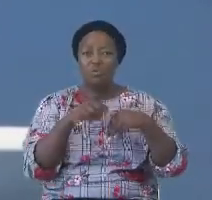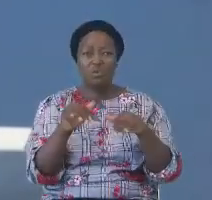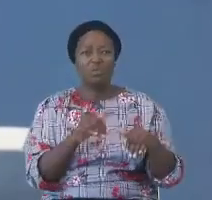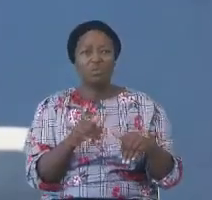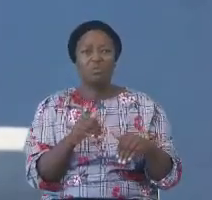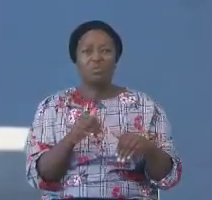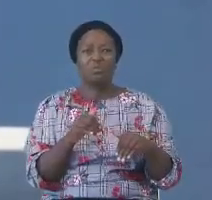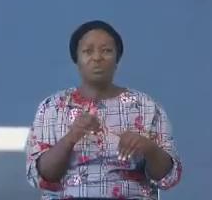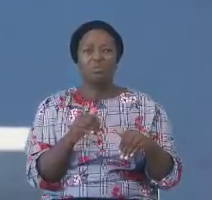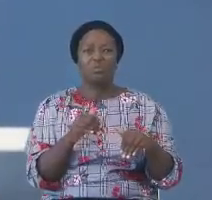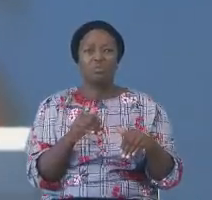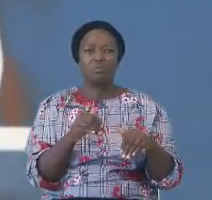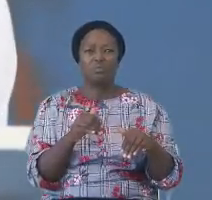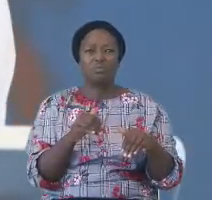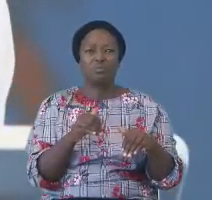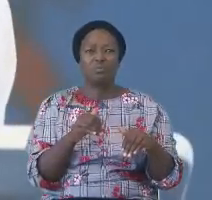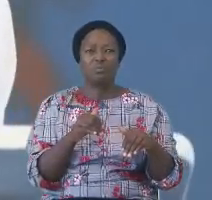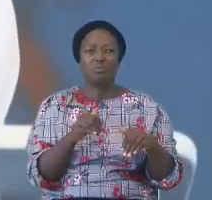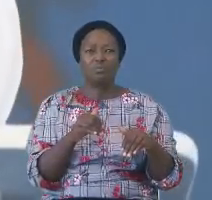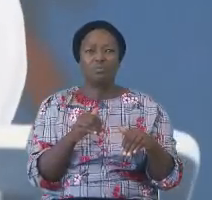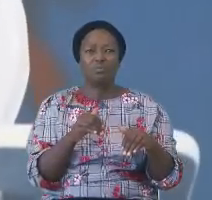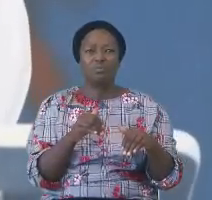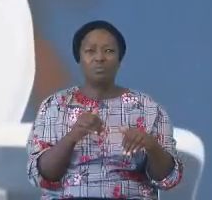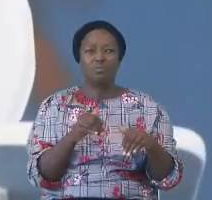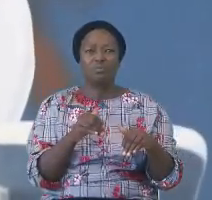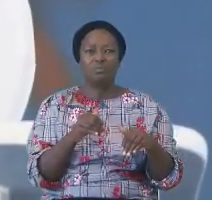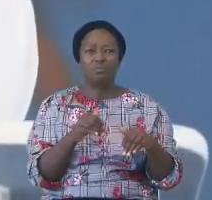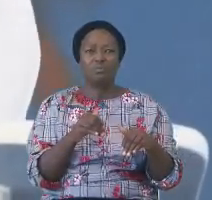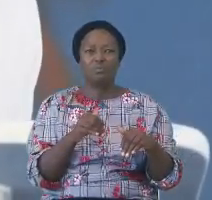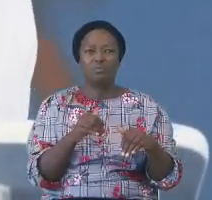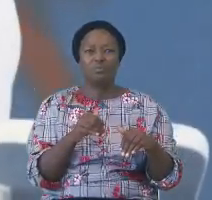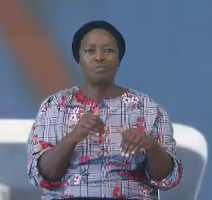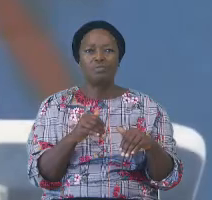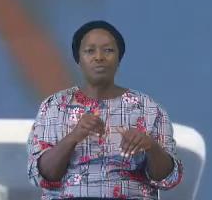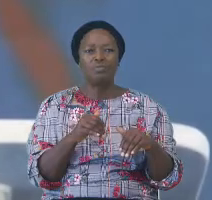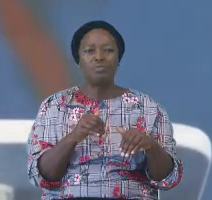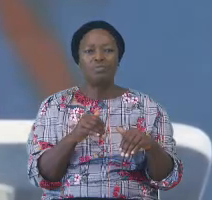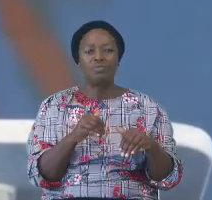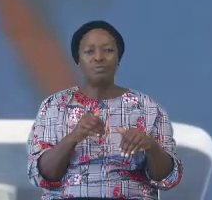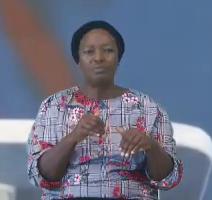done in the sight of the lord what have you done